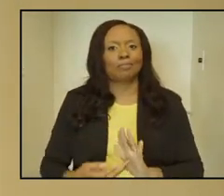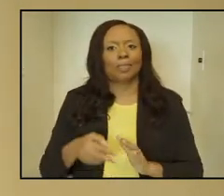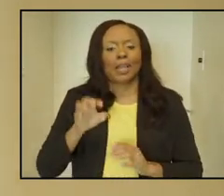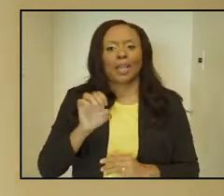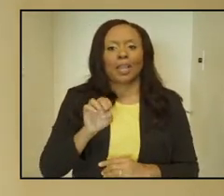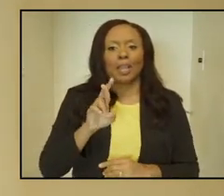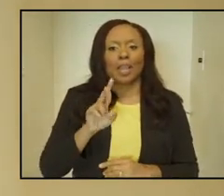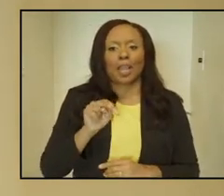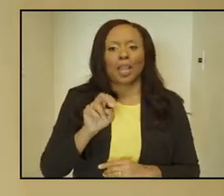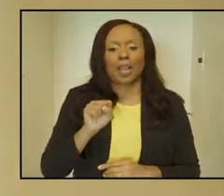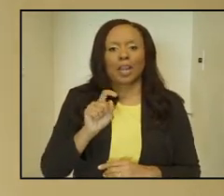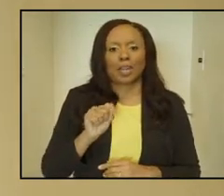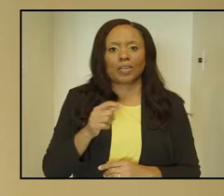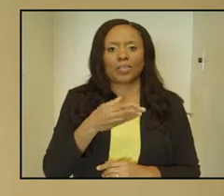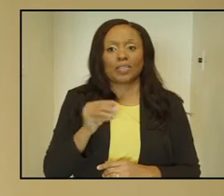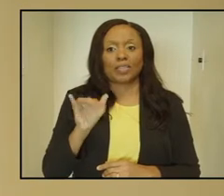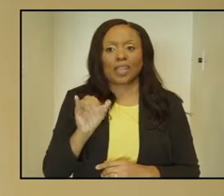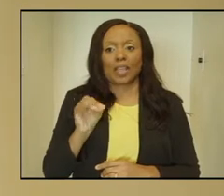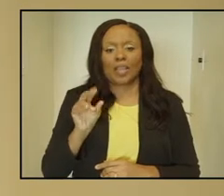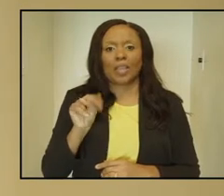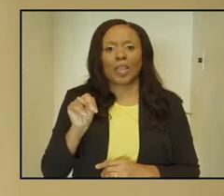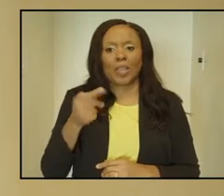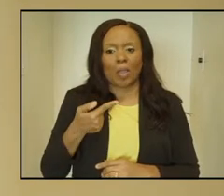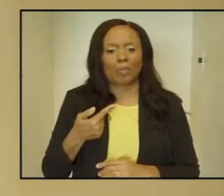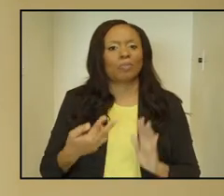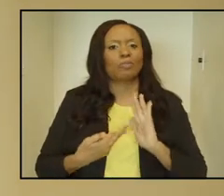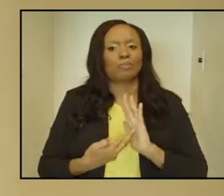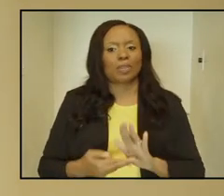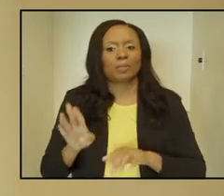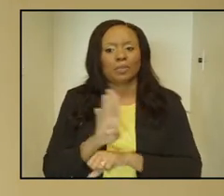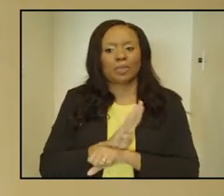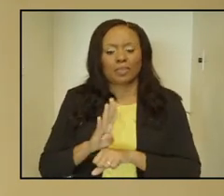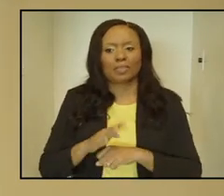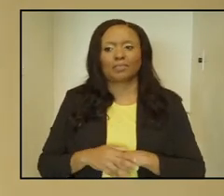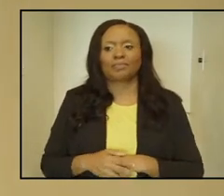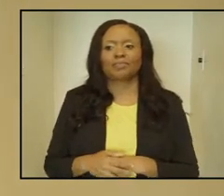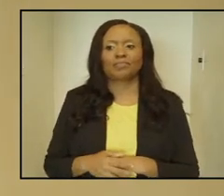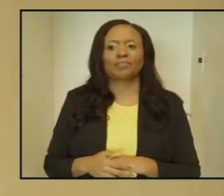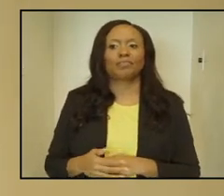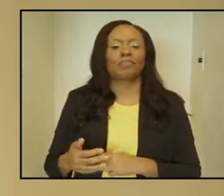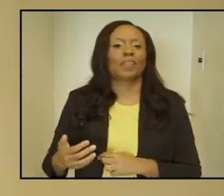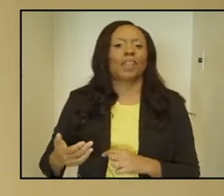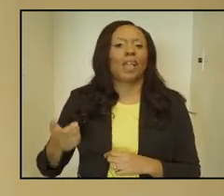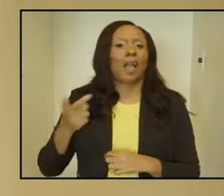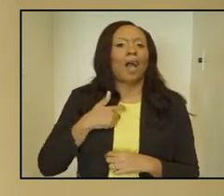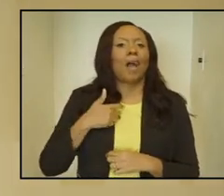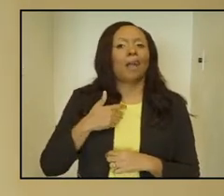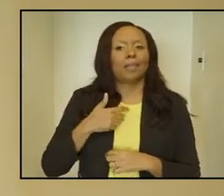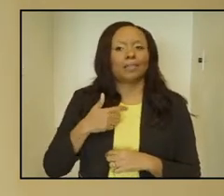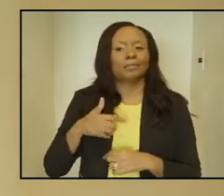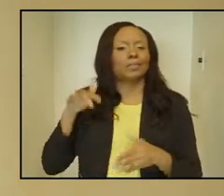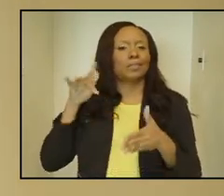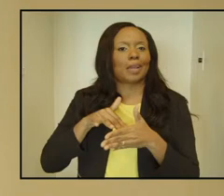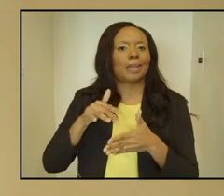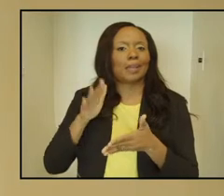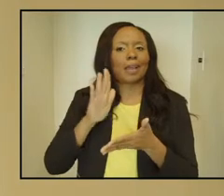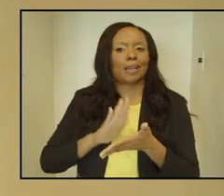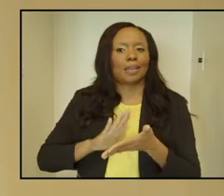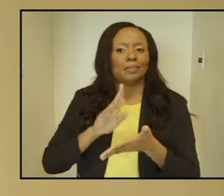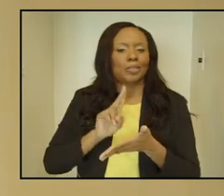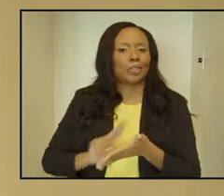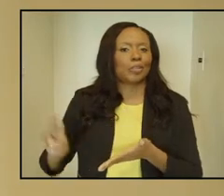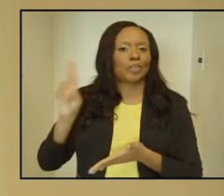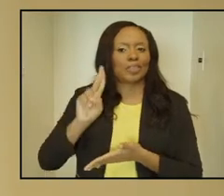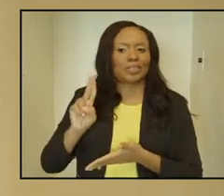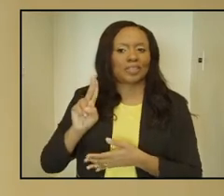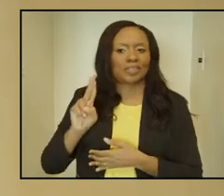country managing partner of our Barbados office. Since my Cave Hill days, a lot has changed. But without a doubt, COVID-19 has